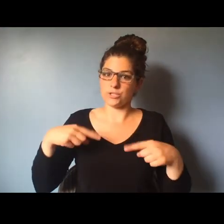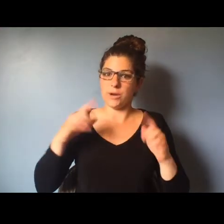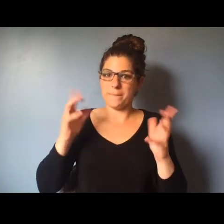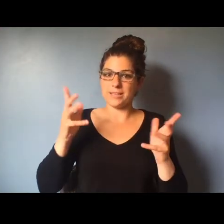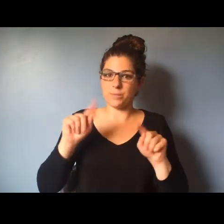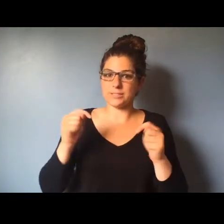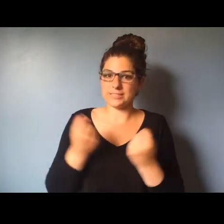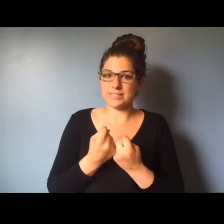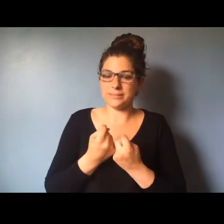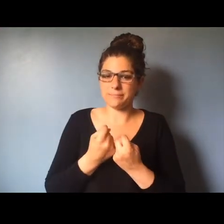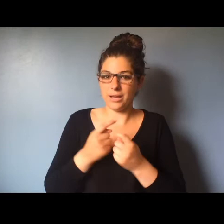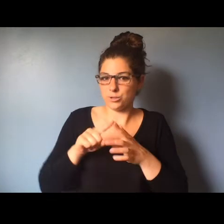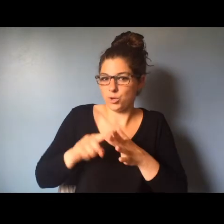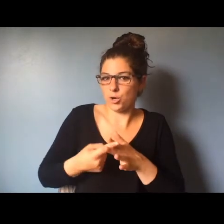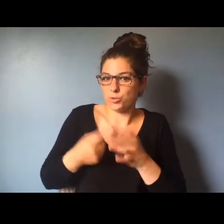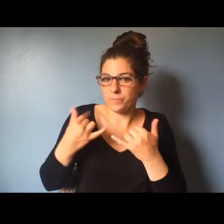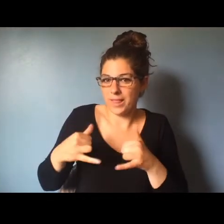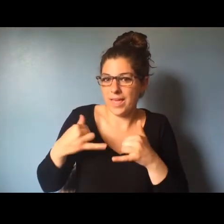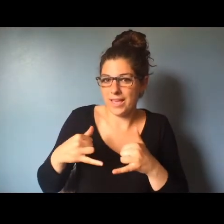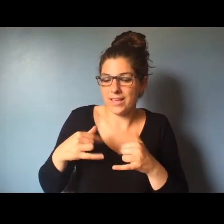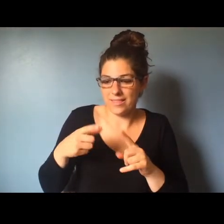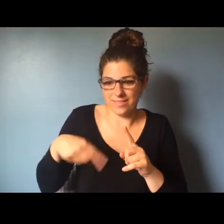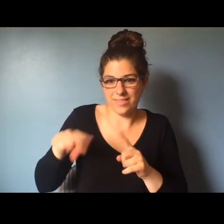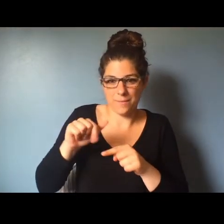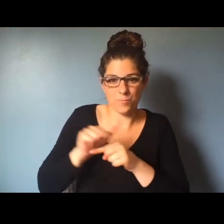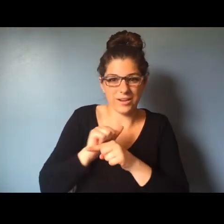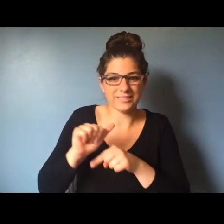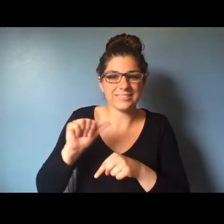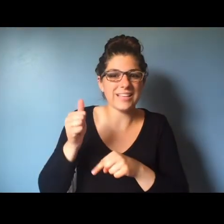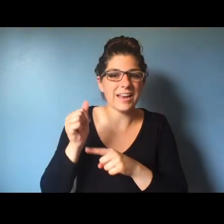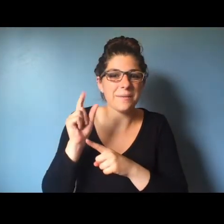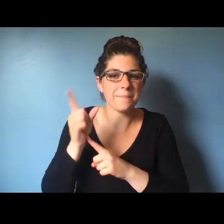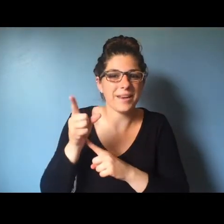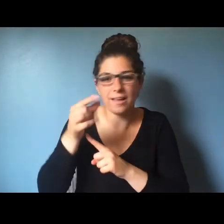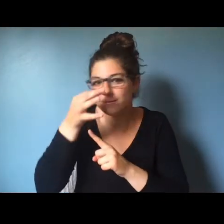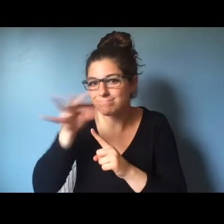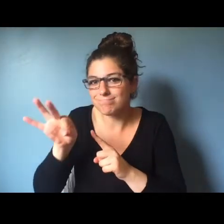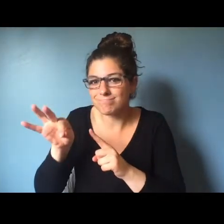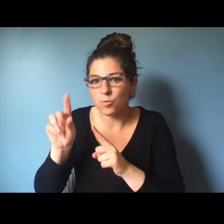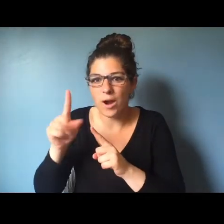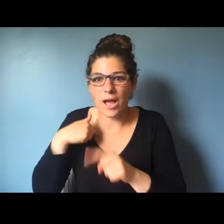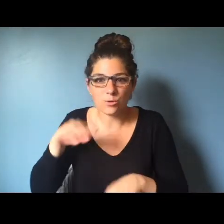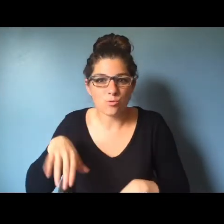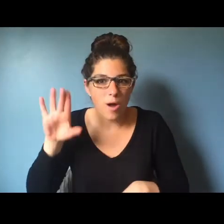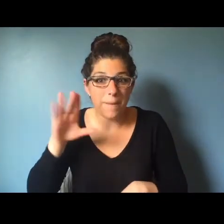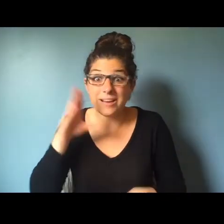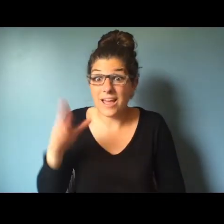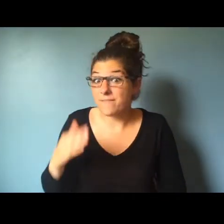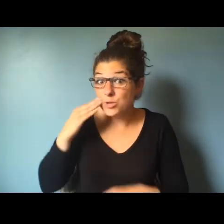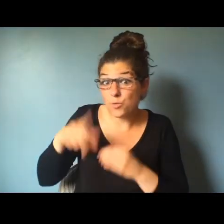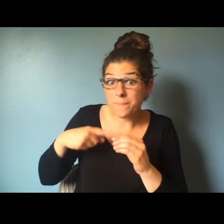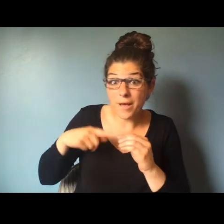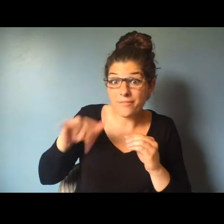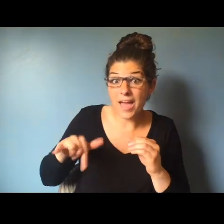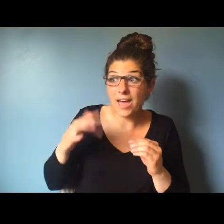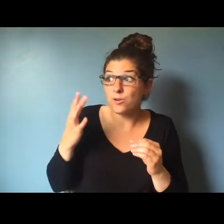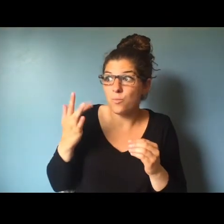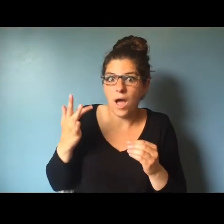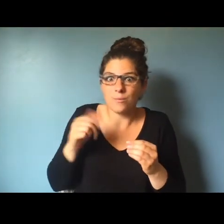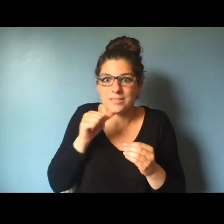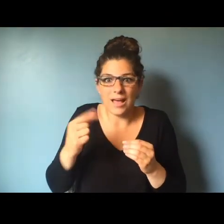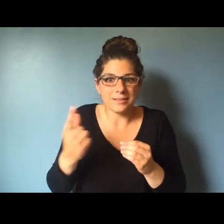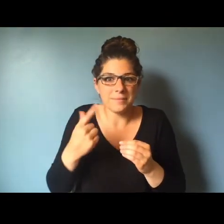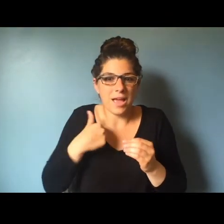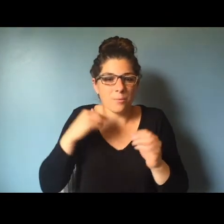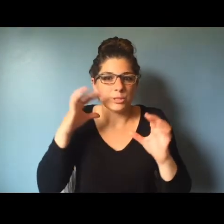team that I started to play on, they practiced 10 minutes away from where I grew up, and I never knew about it, only because it wasn't really something I was